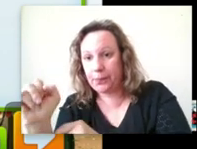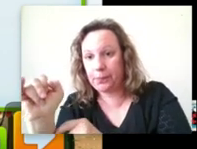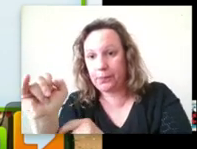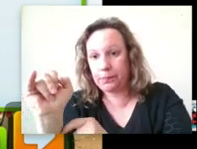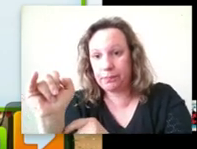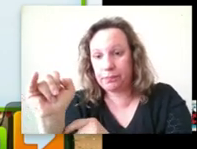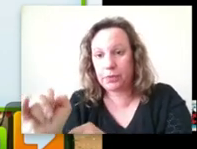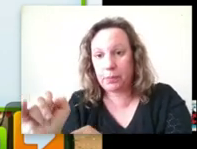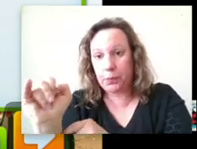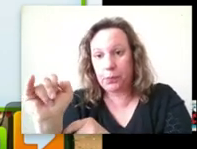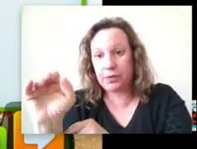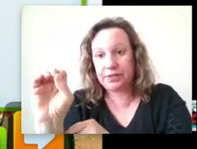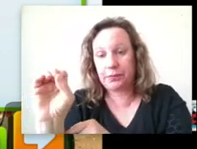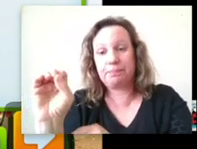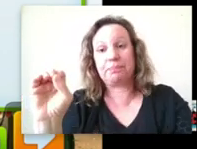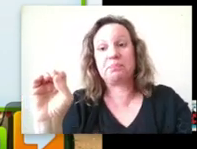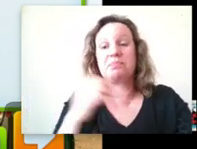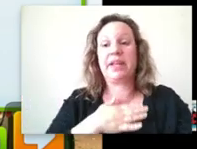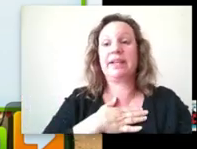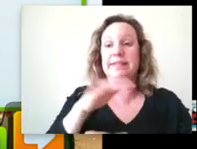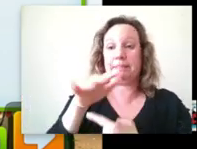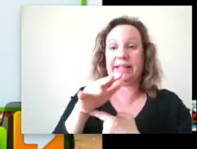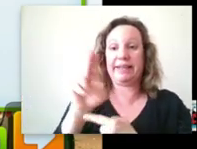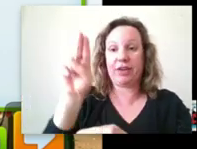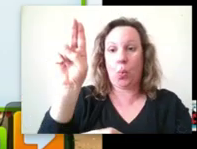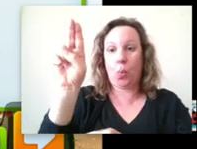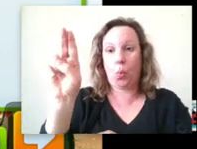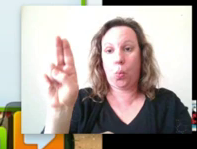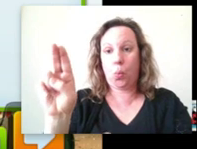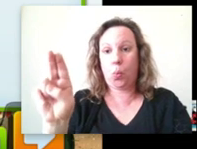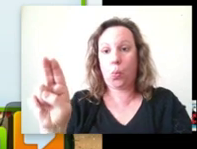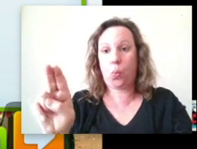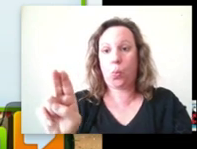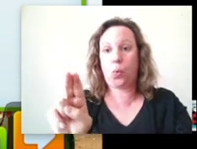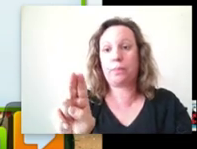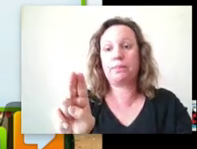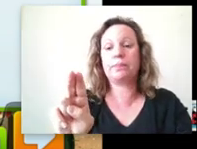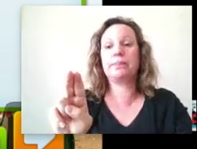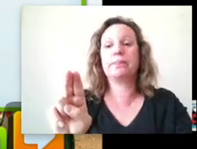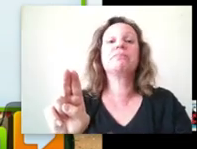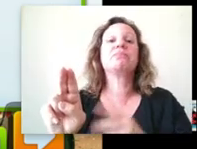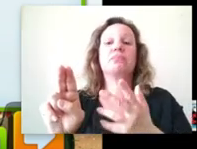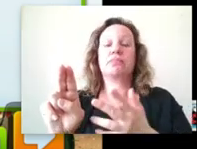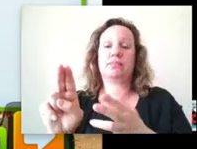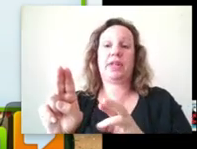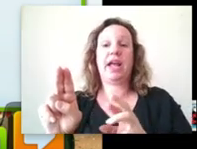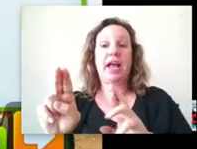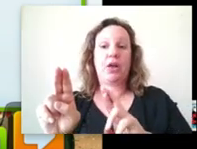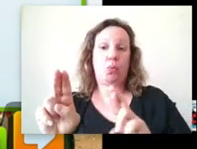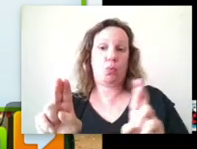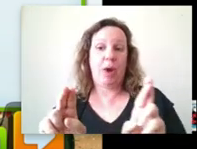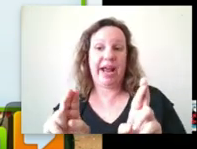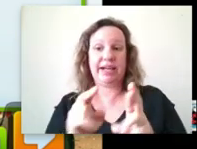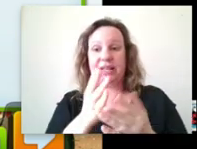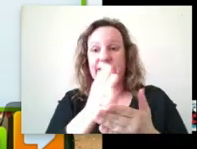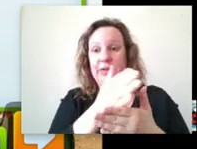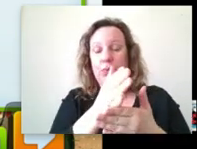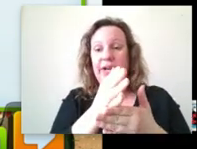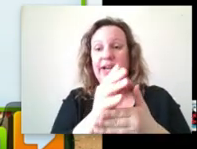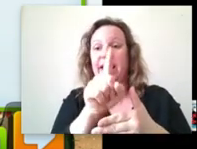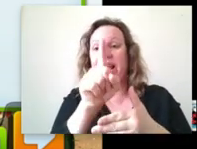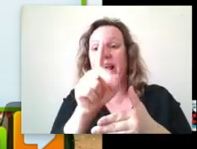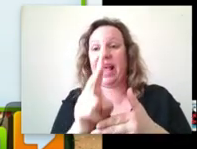So I'm going to take my leaf and I'm going to move it to the right end of the leaf is between the half-inch mark